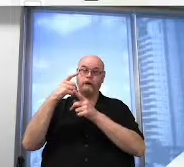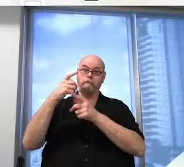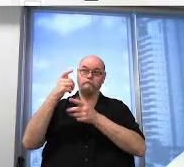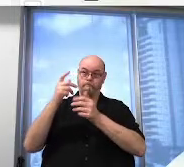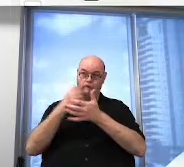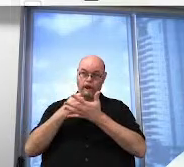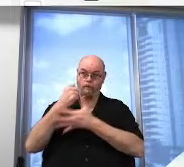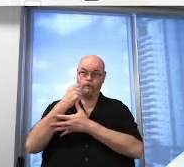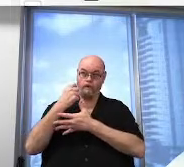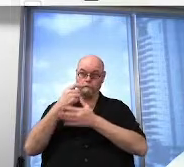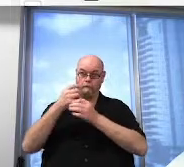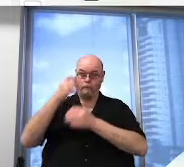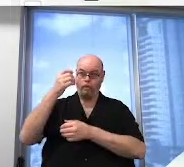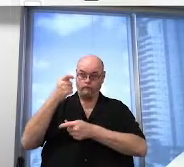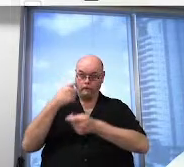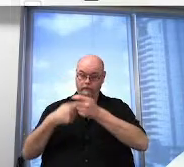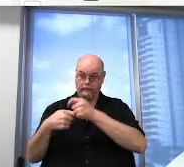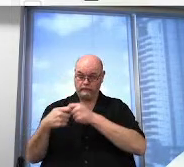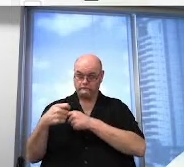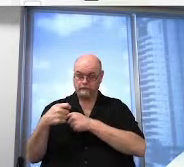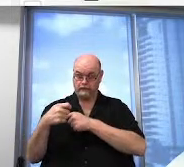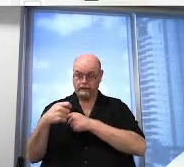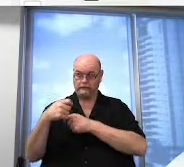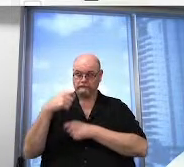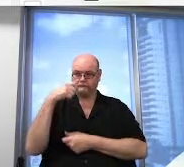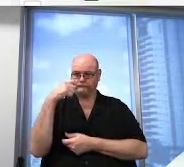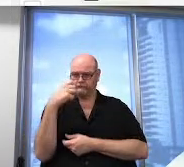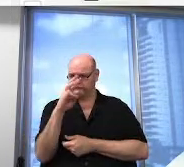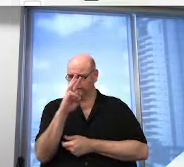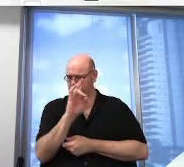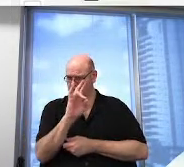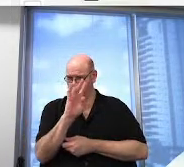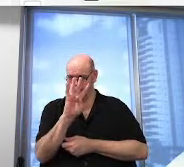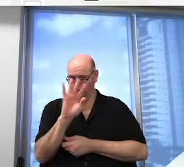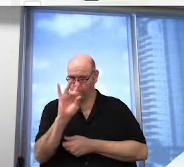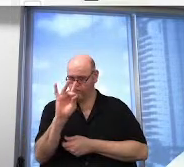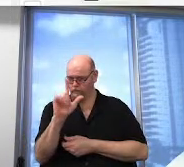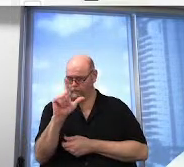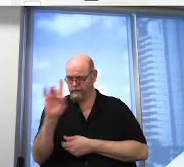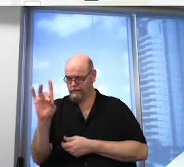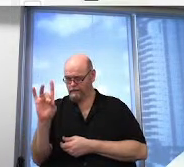replacement, 43 for 27, 67 for 28.